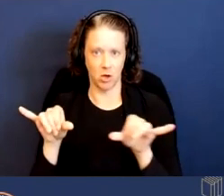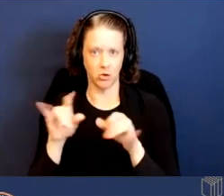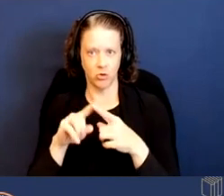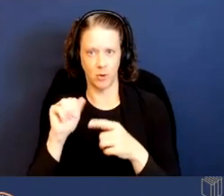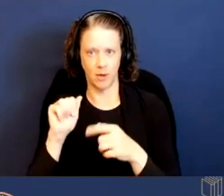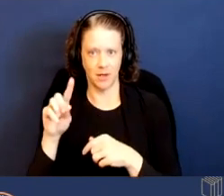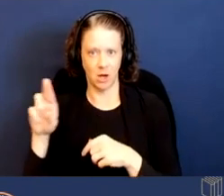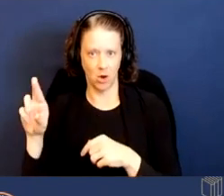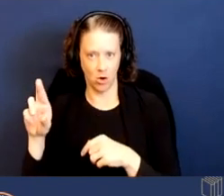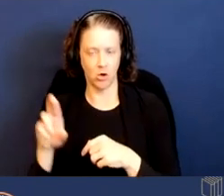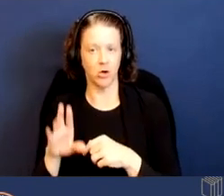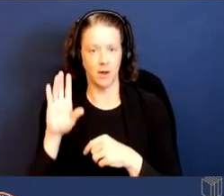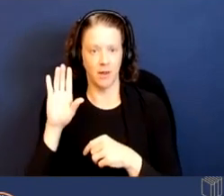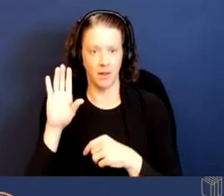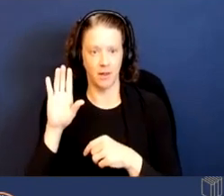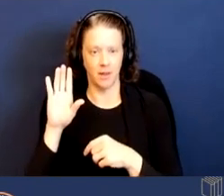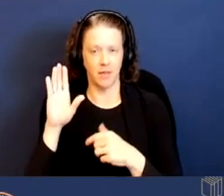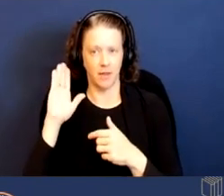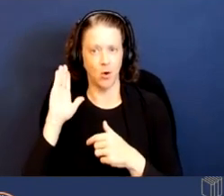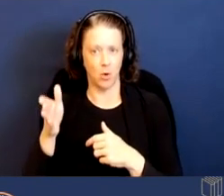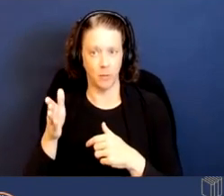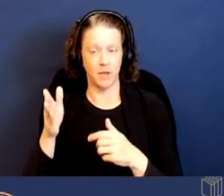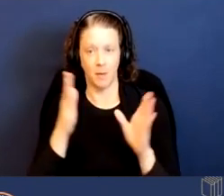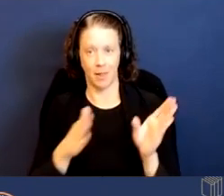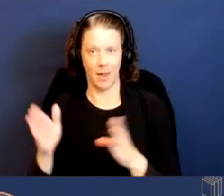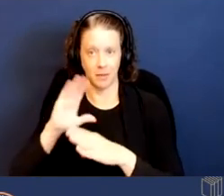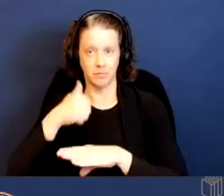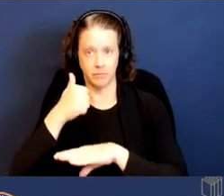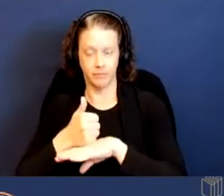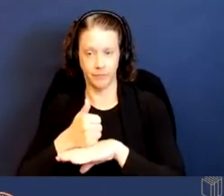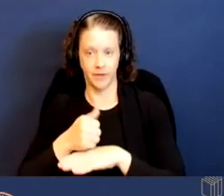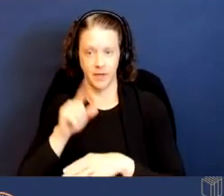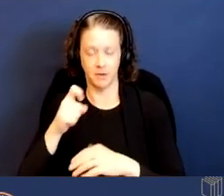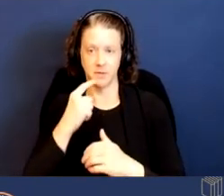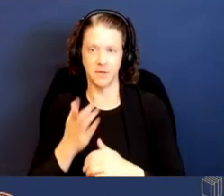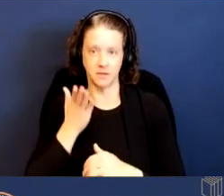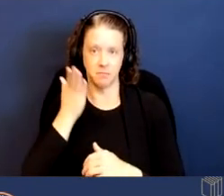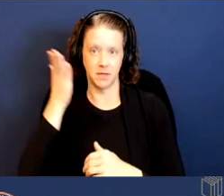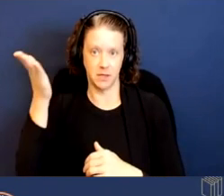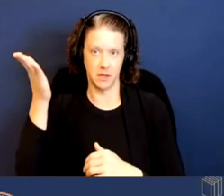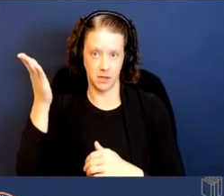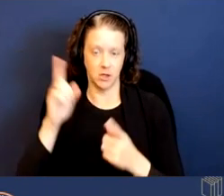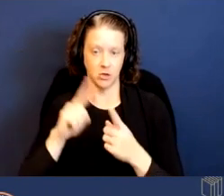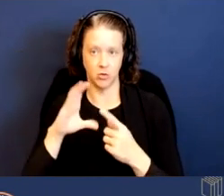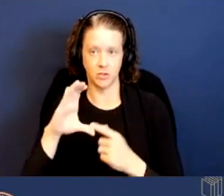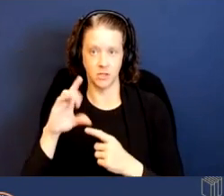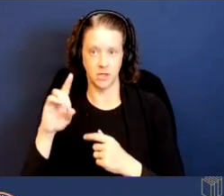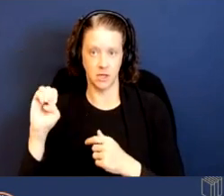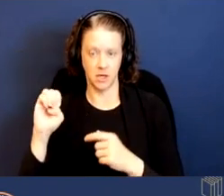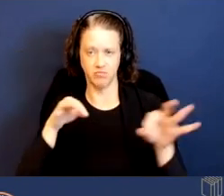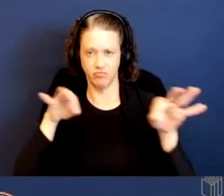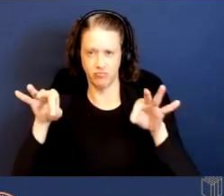ADR, that there will be a plan that must be submitted to CDE,